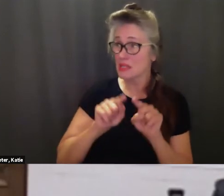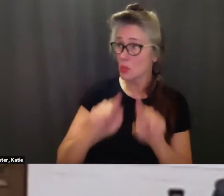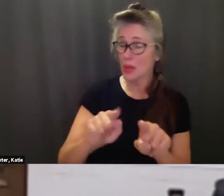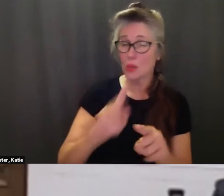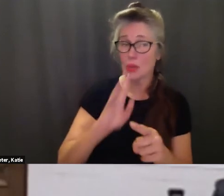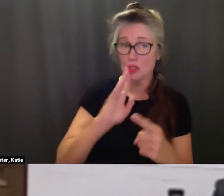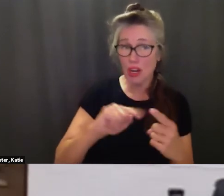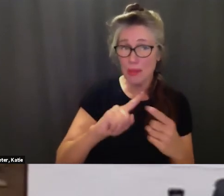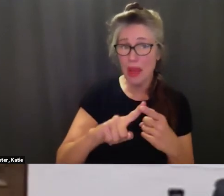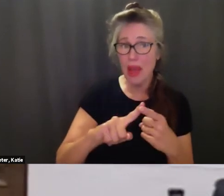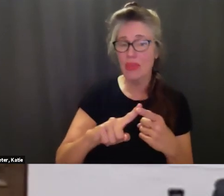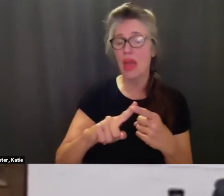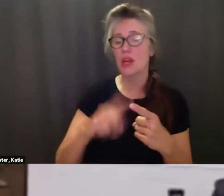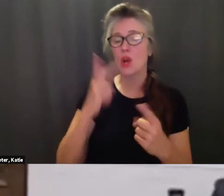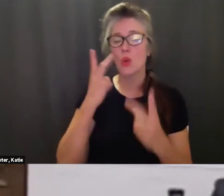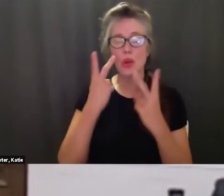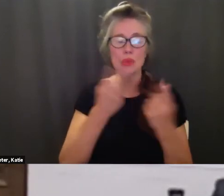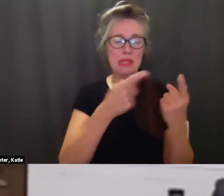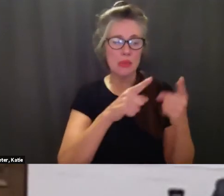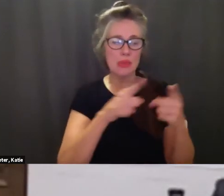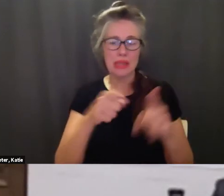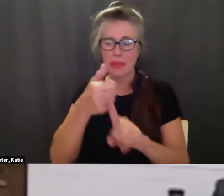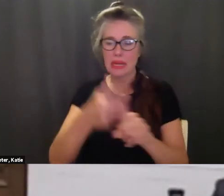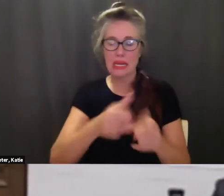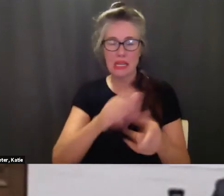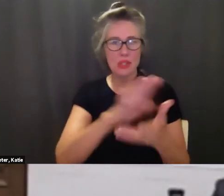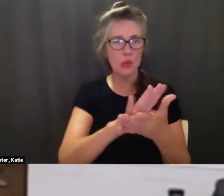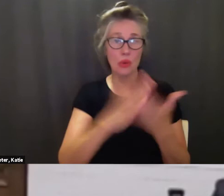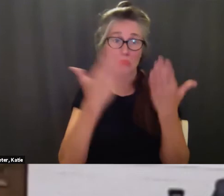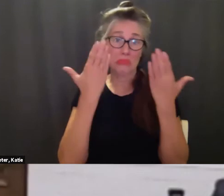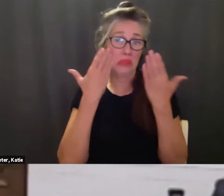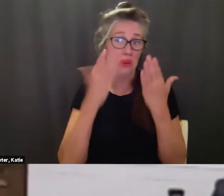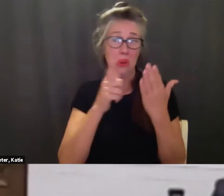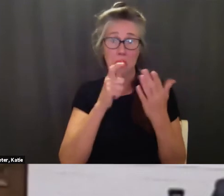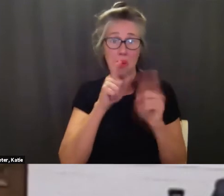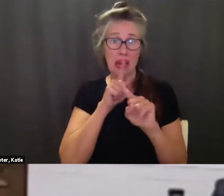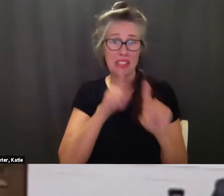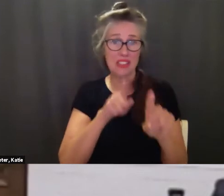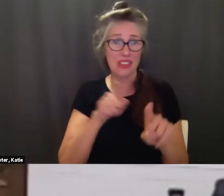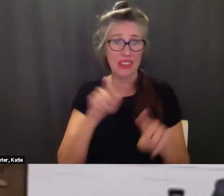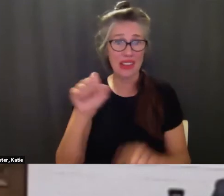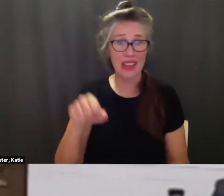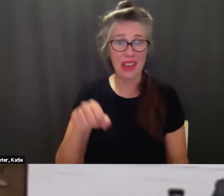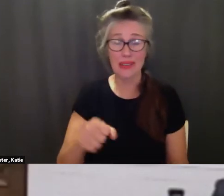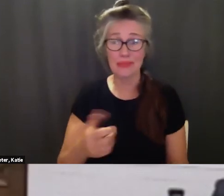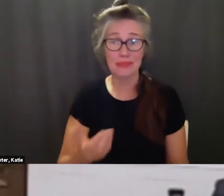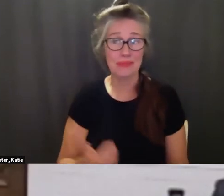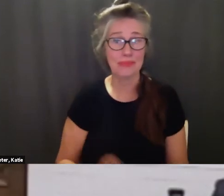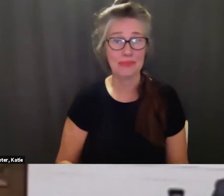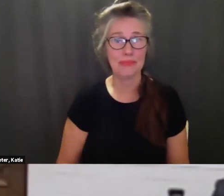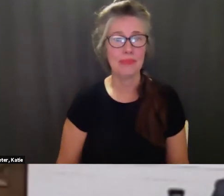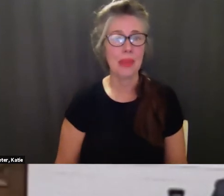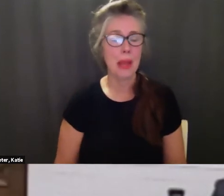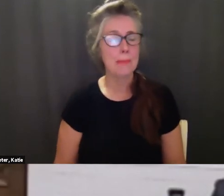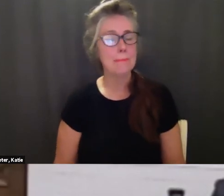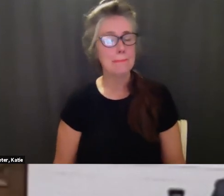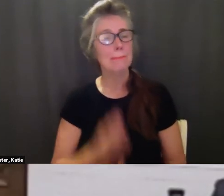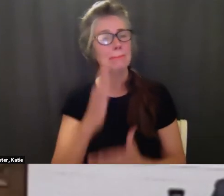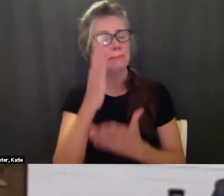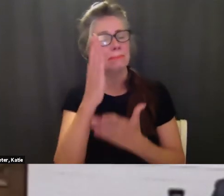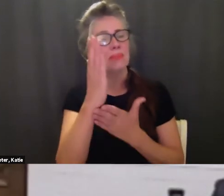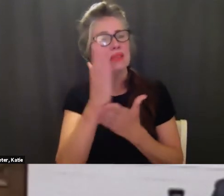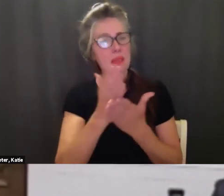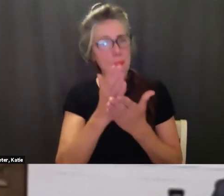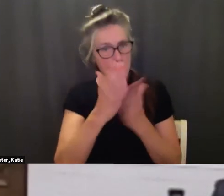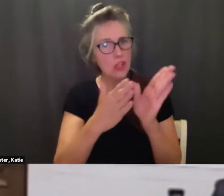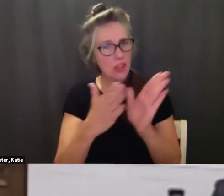look at what's happening at each of the schools? So I don't know who can answer that, or. Yeah, so certain aspects of the